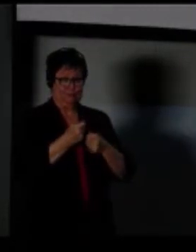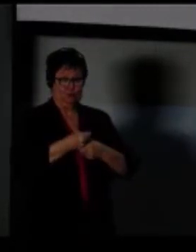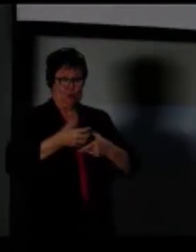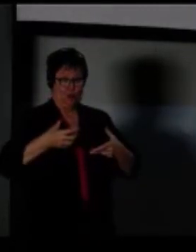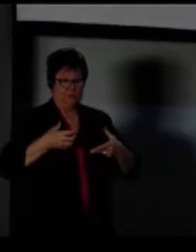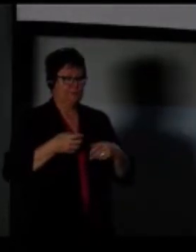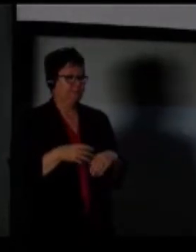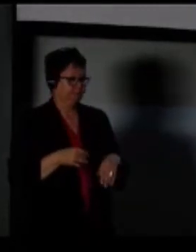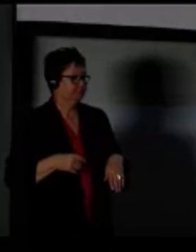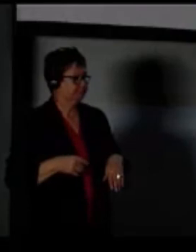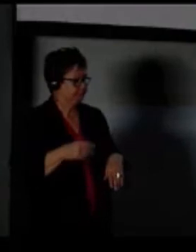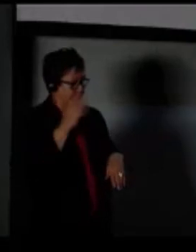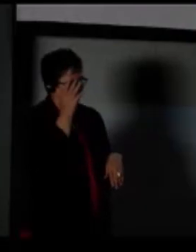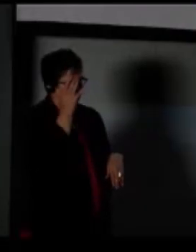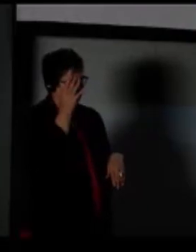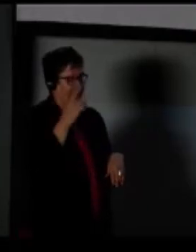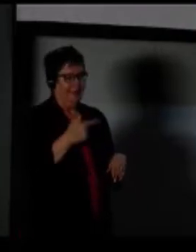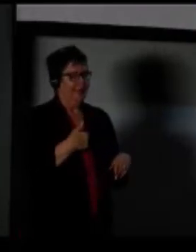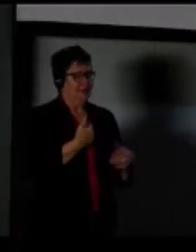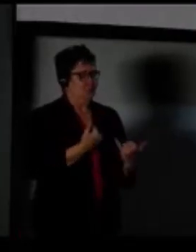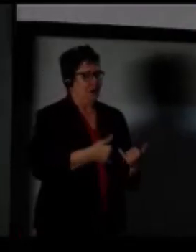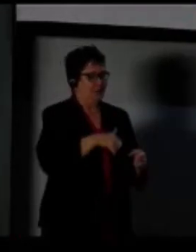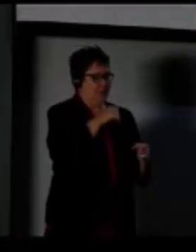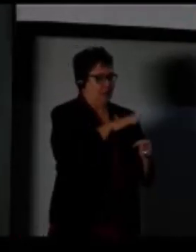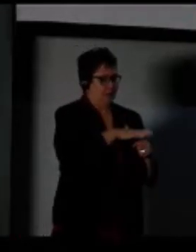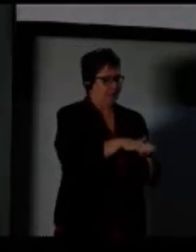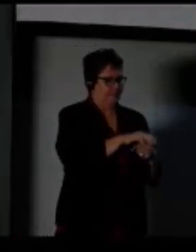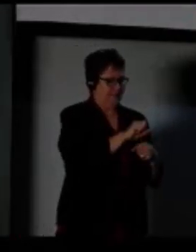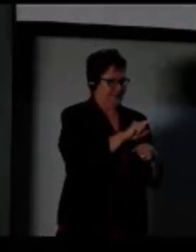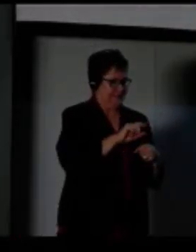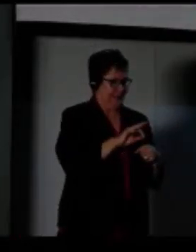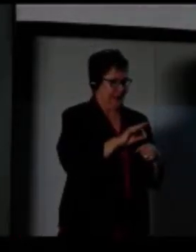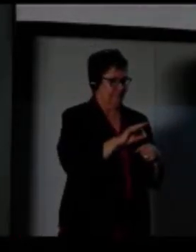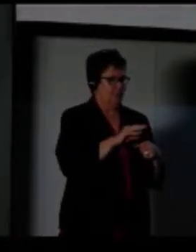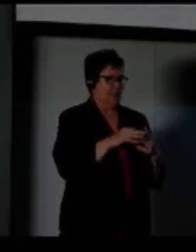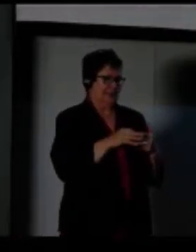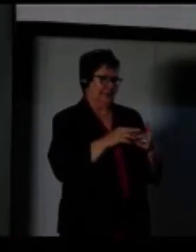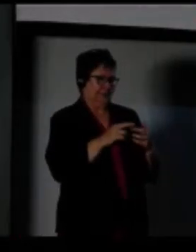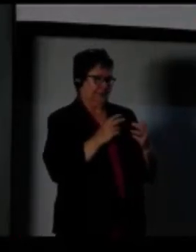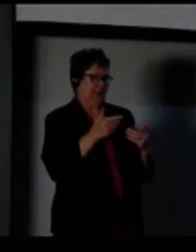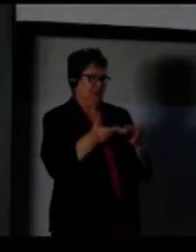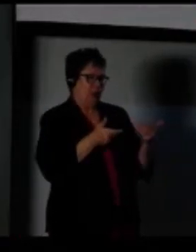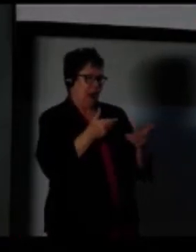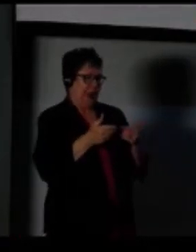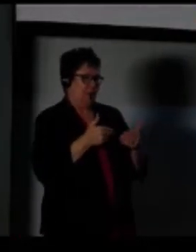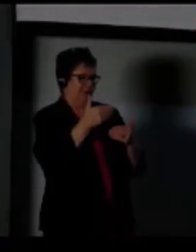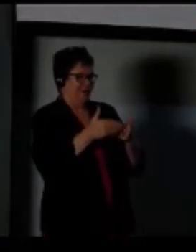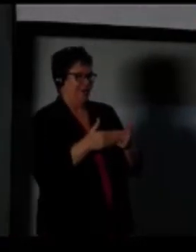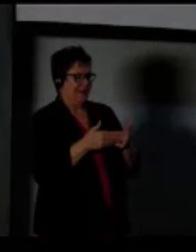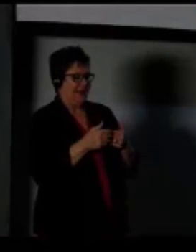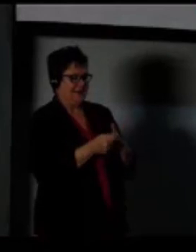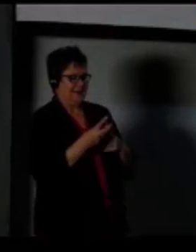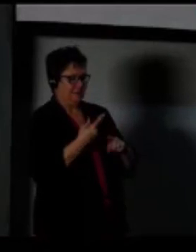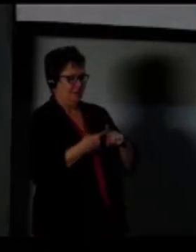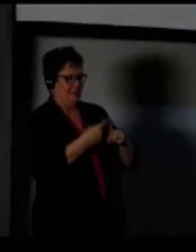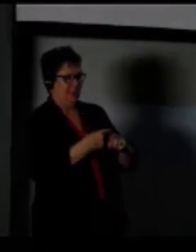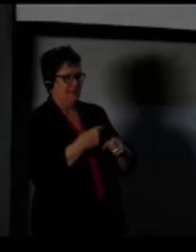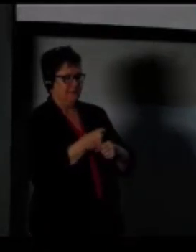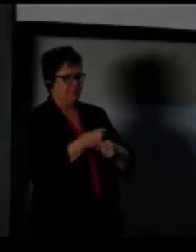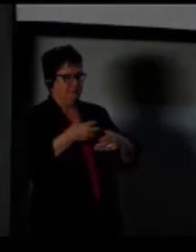we are short on staff at this point, but we hope in the next several months to kind of get that back in